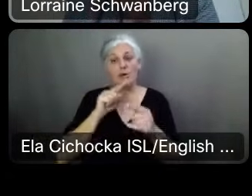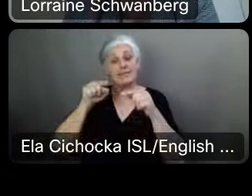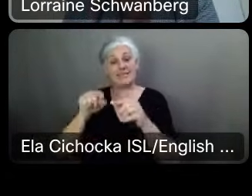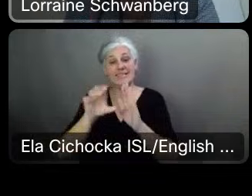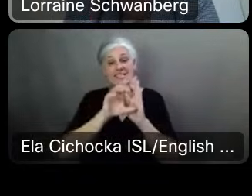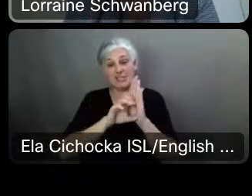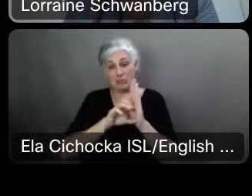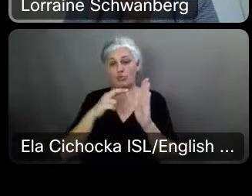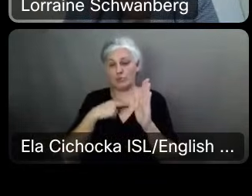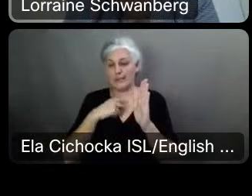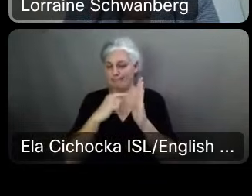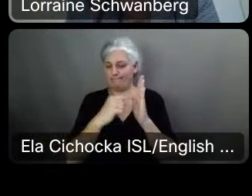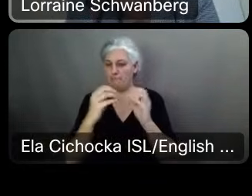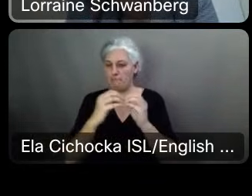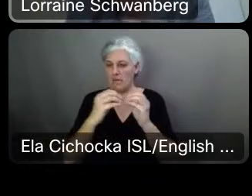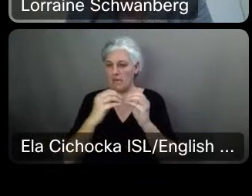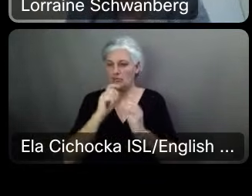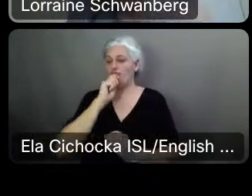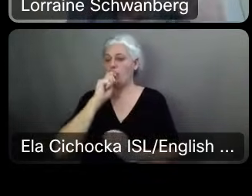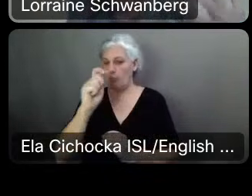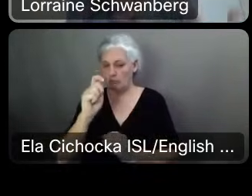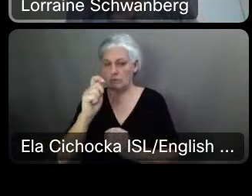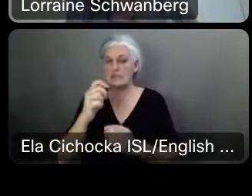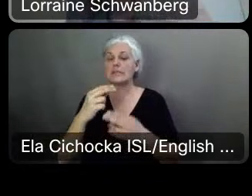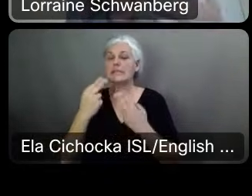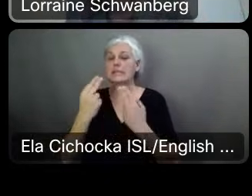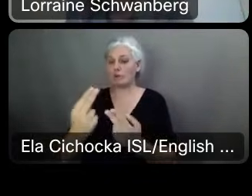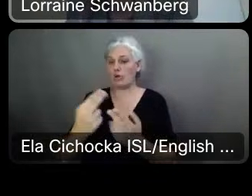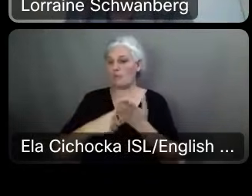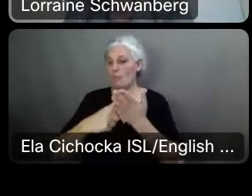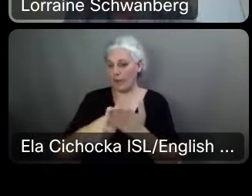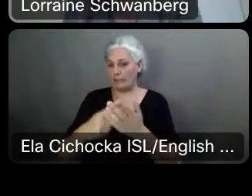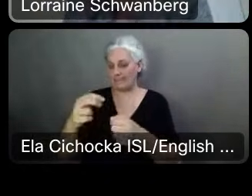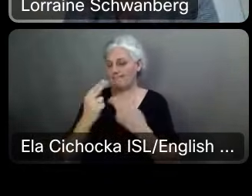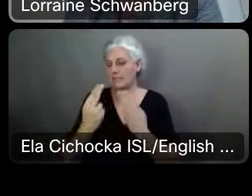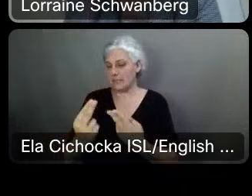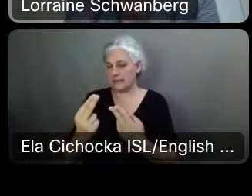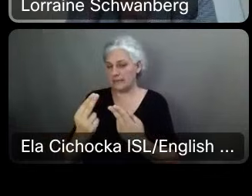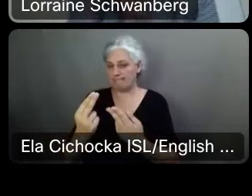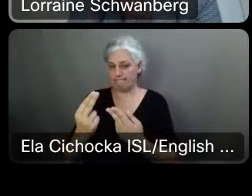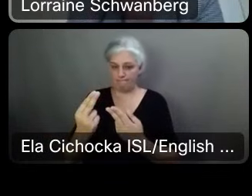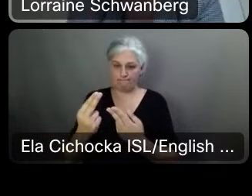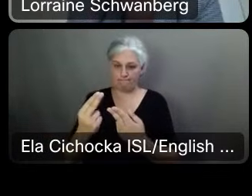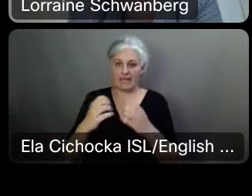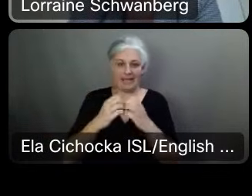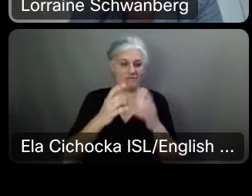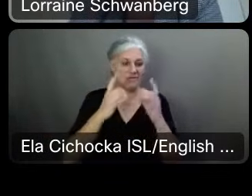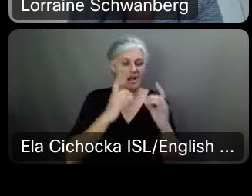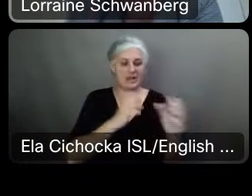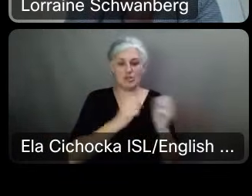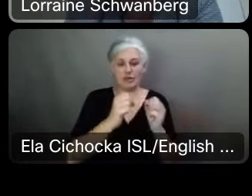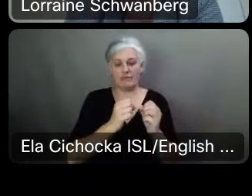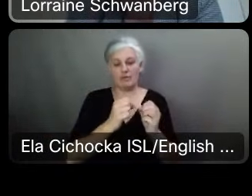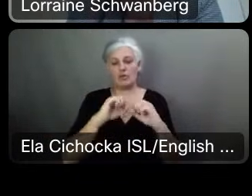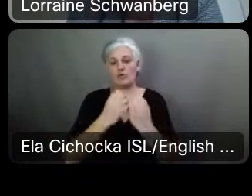chapter really just speaks to that reporting requirement and the kind of layers of governance that each health service and social care